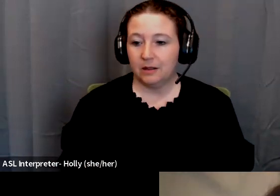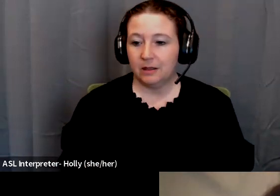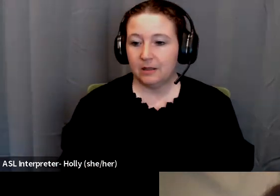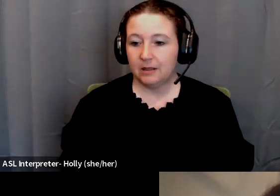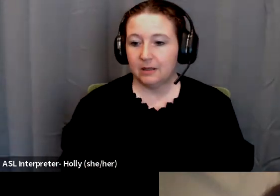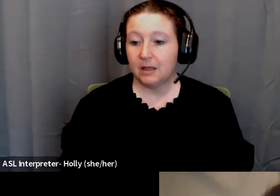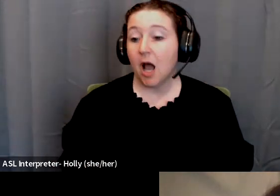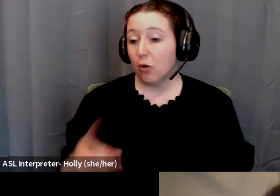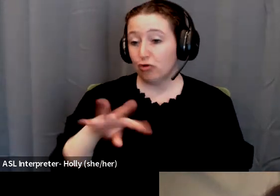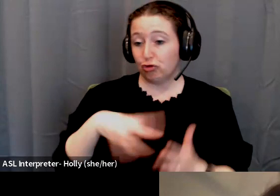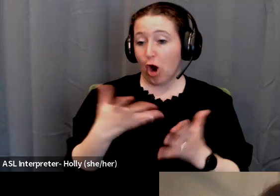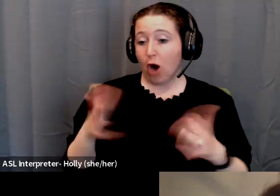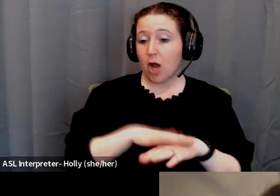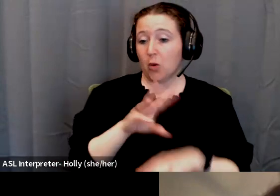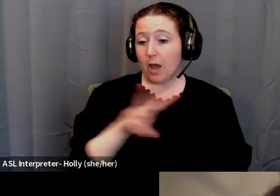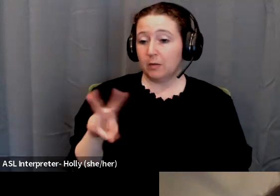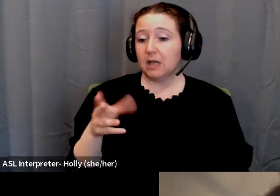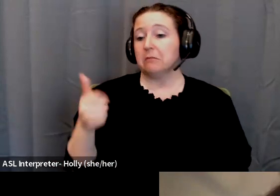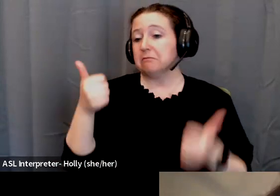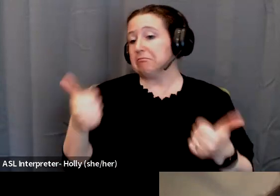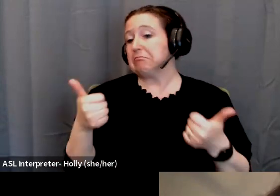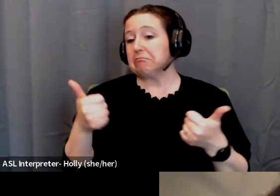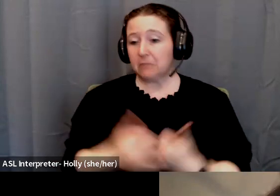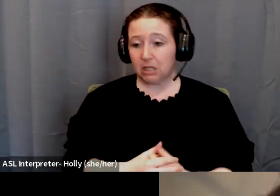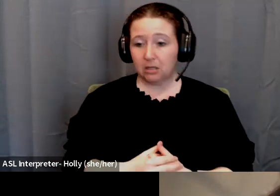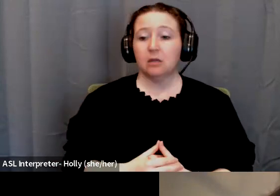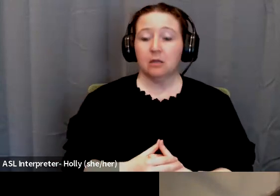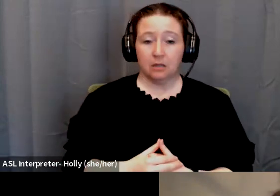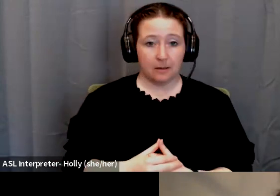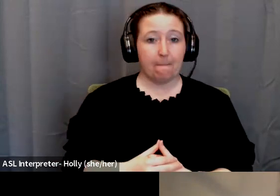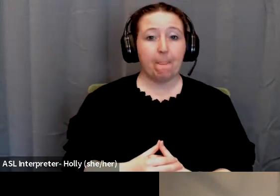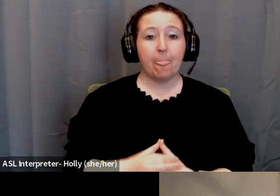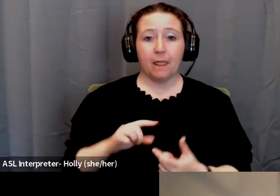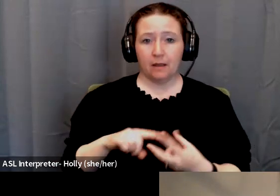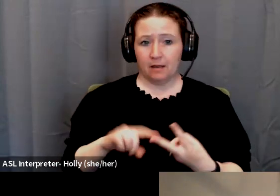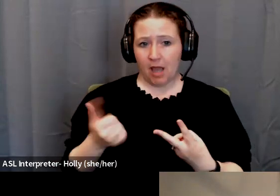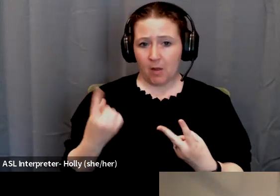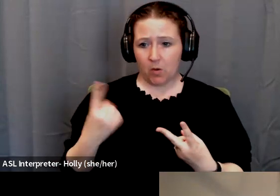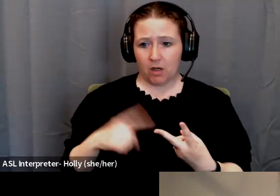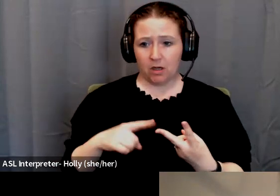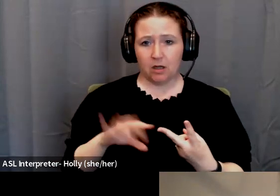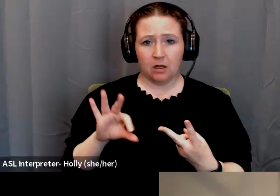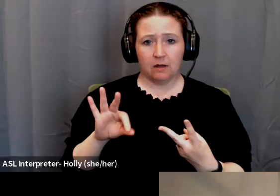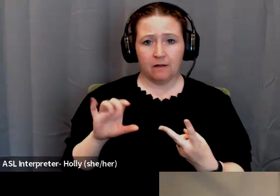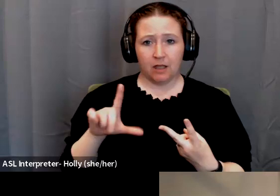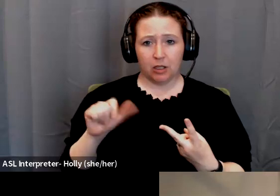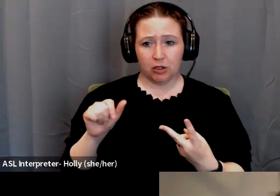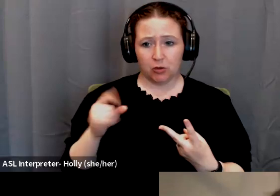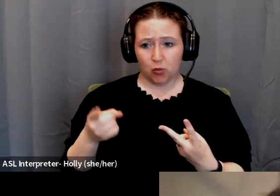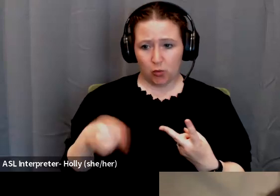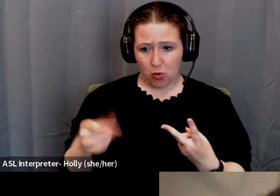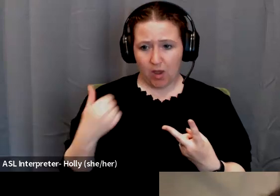the chart is already on the Synod website. Great. And then the other one, though, Felecia, the one you had, I don't know if that's